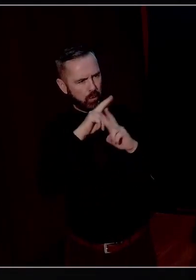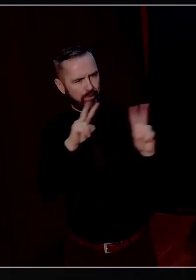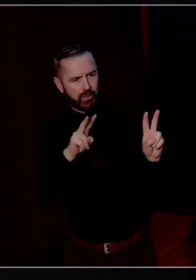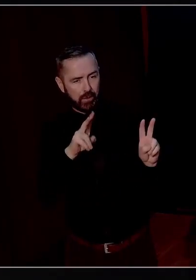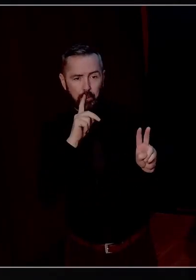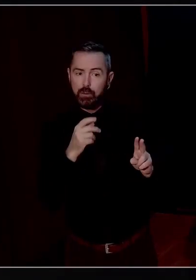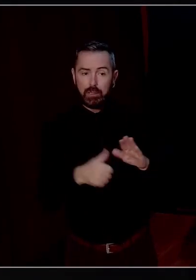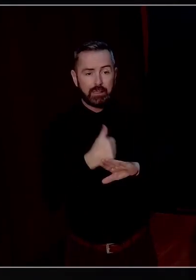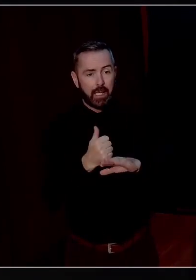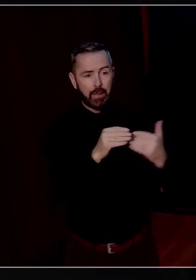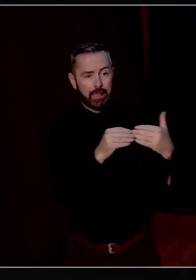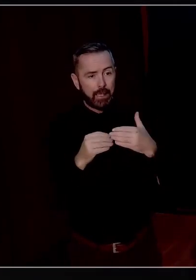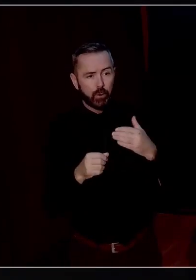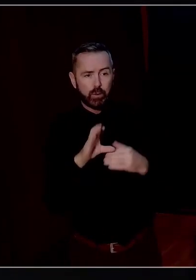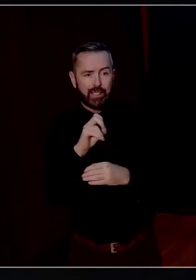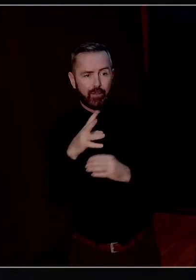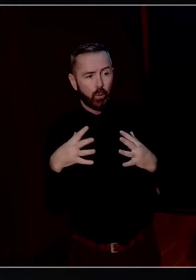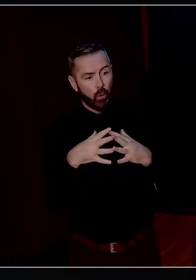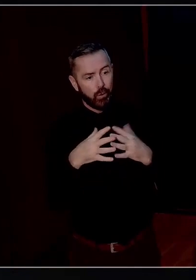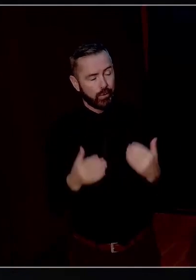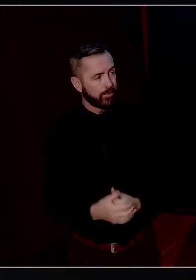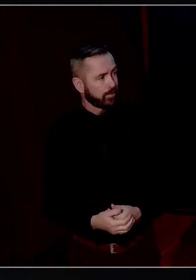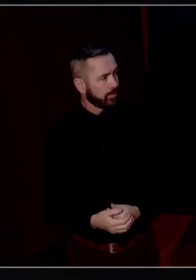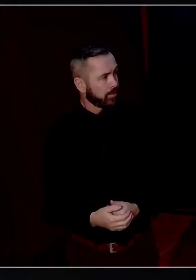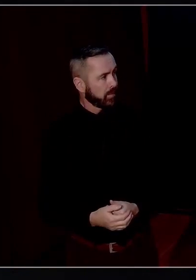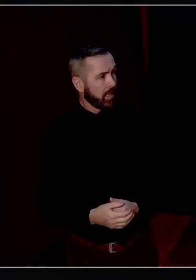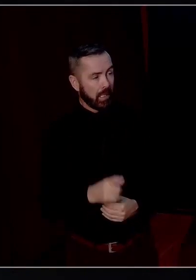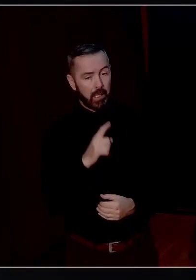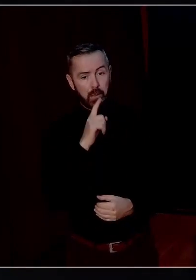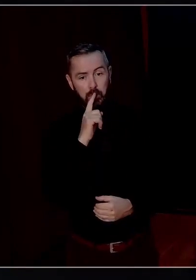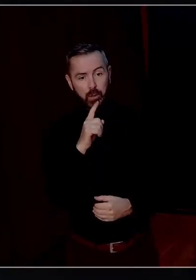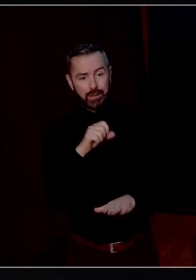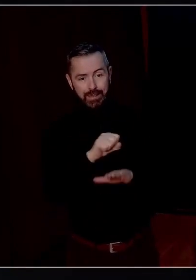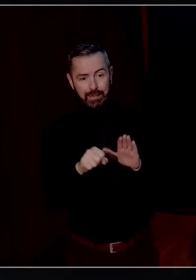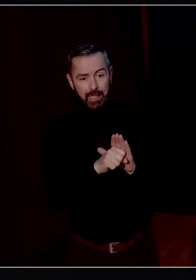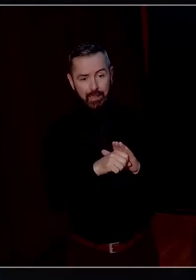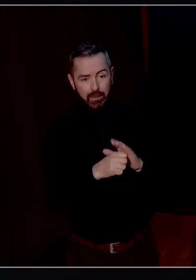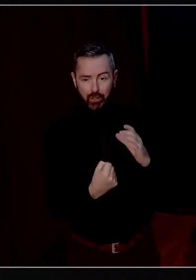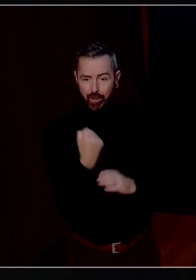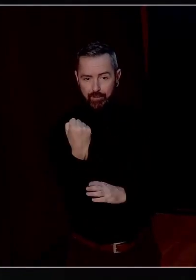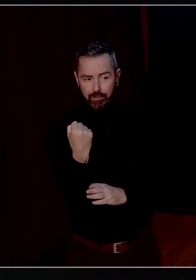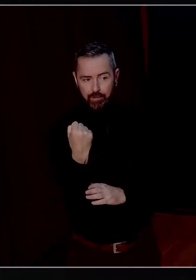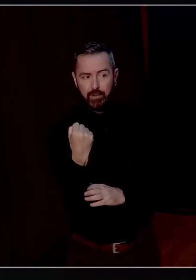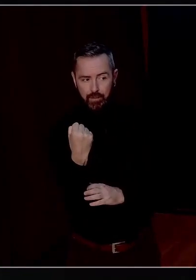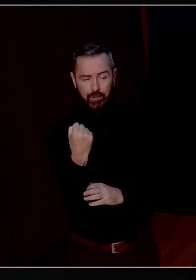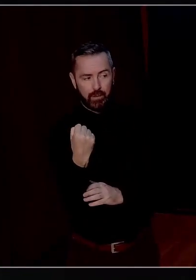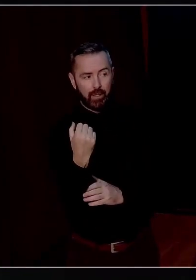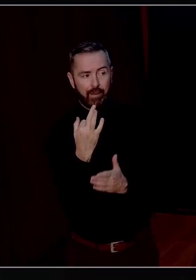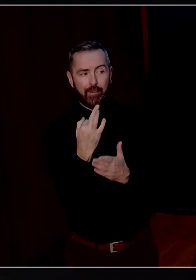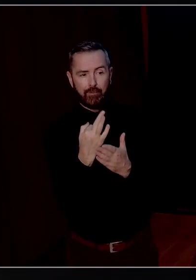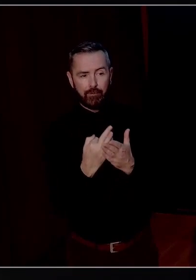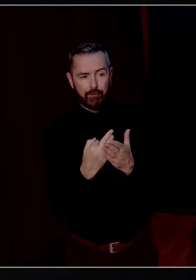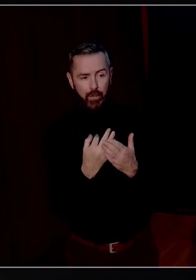establishment led to civil war. But the fact is that the state did survive. Very few states are